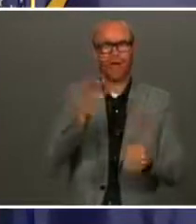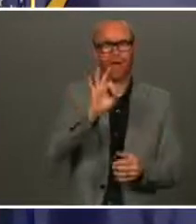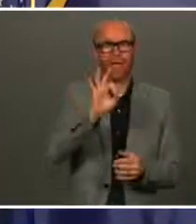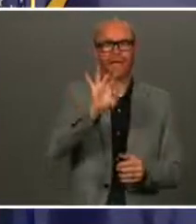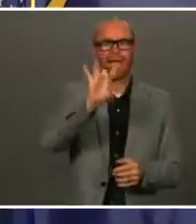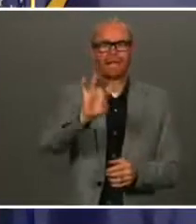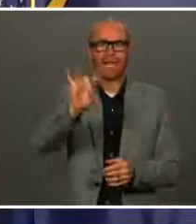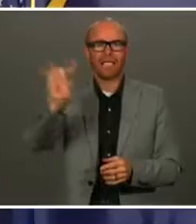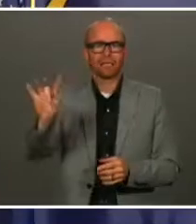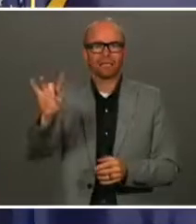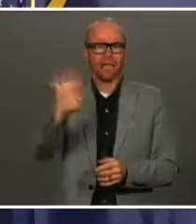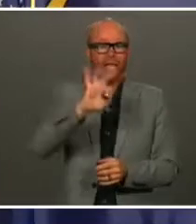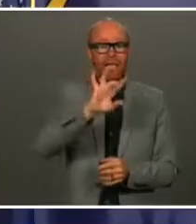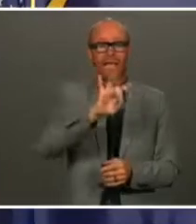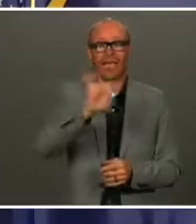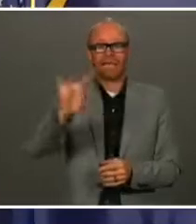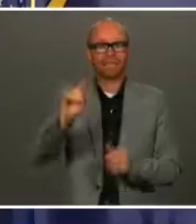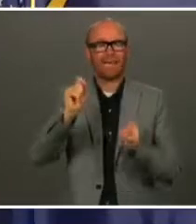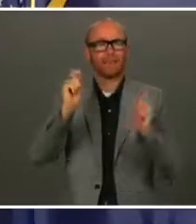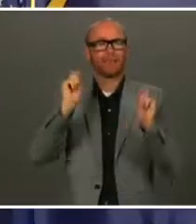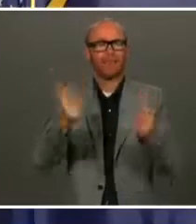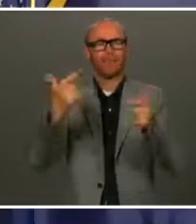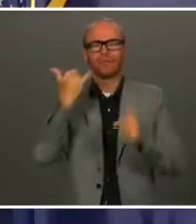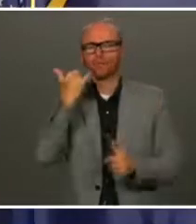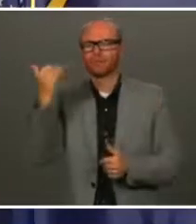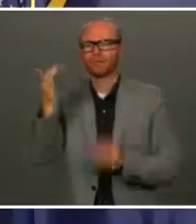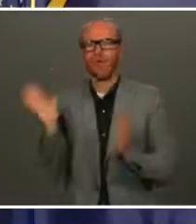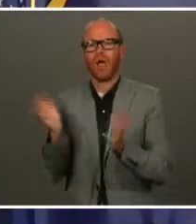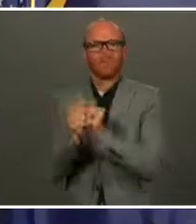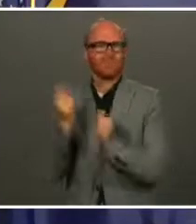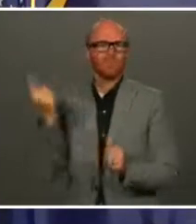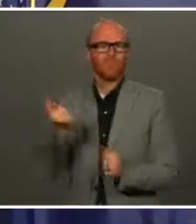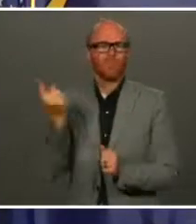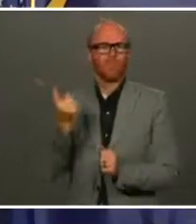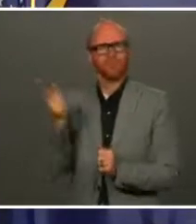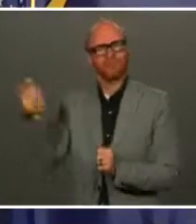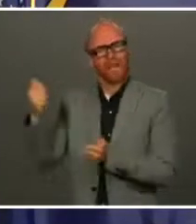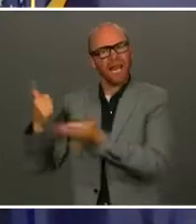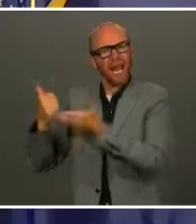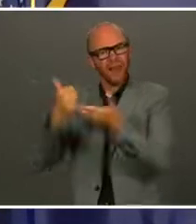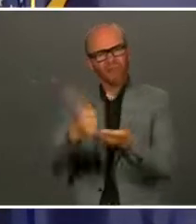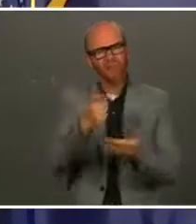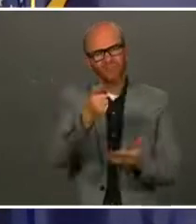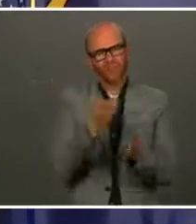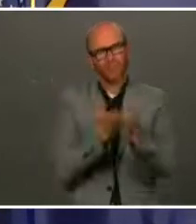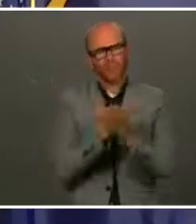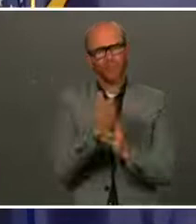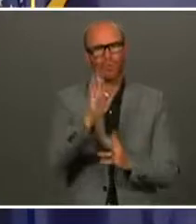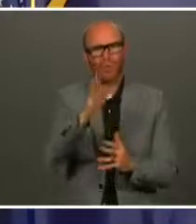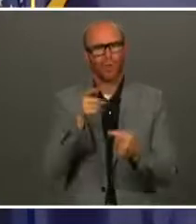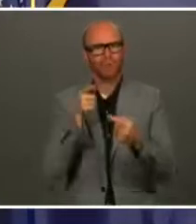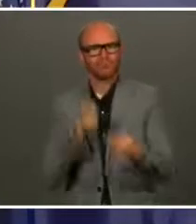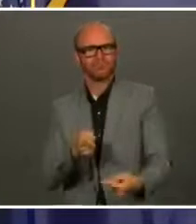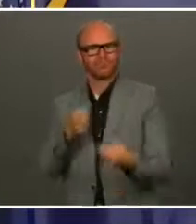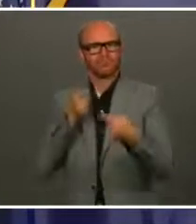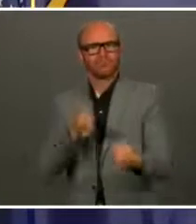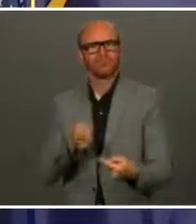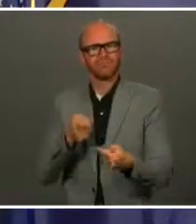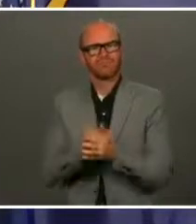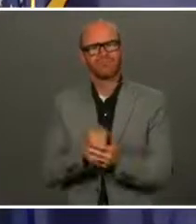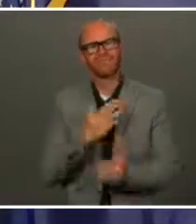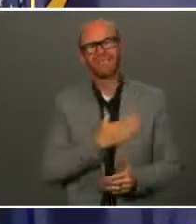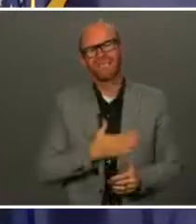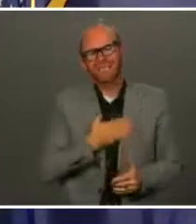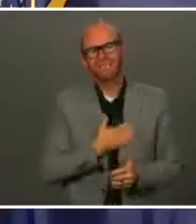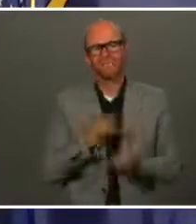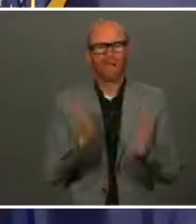push of three buttons, you can immediately be connected with a professional who can help you through that crisis. Please talk to